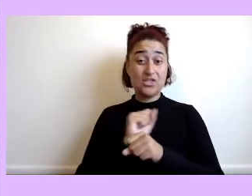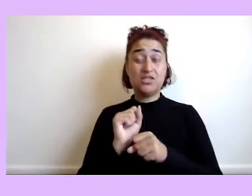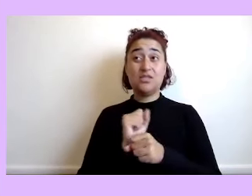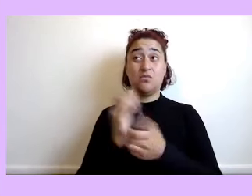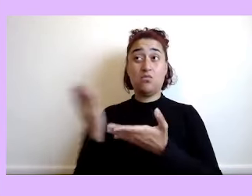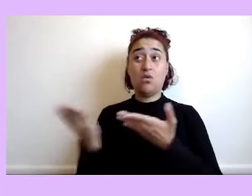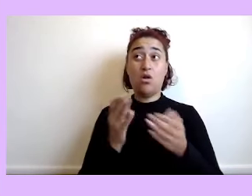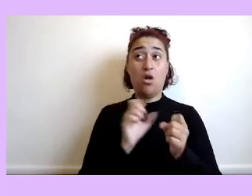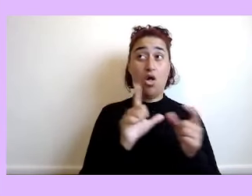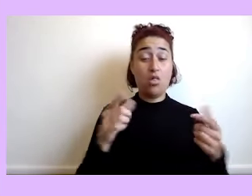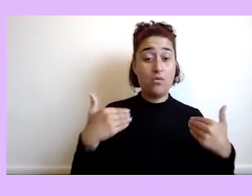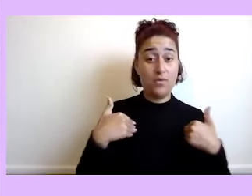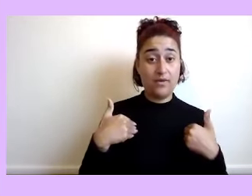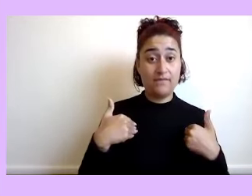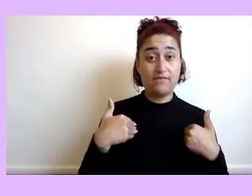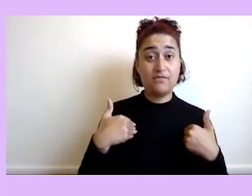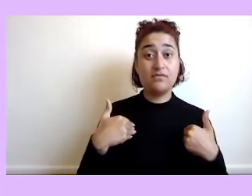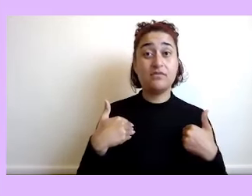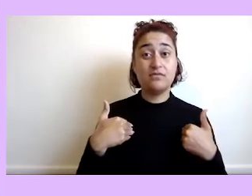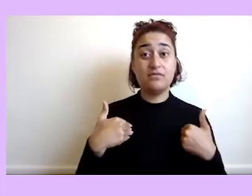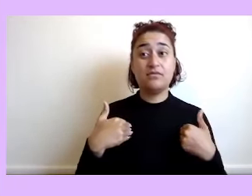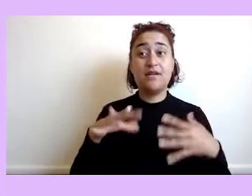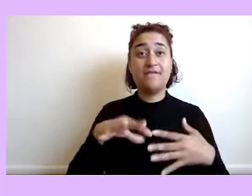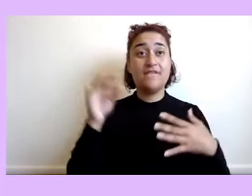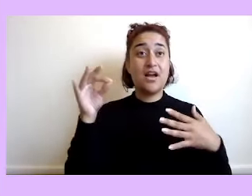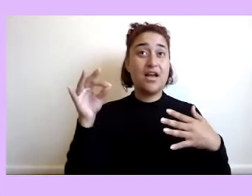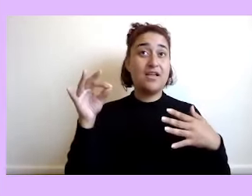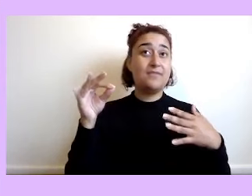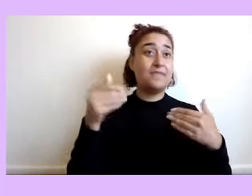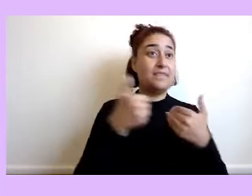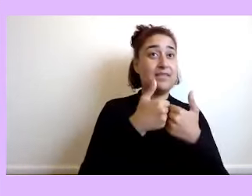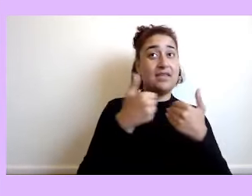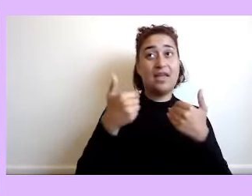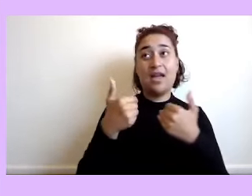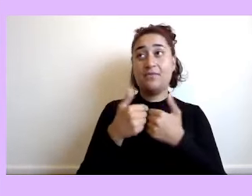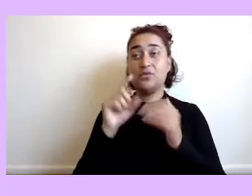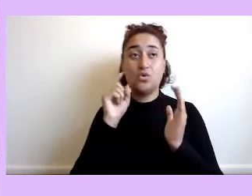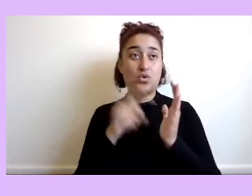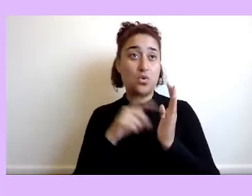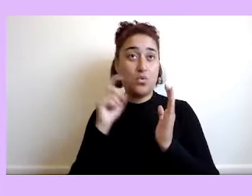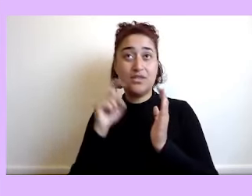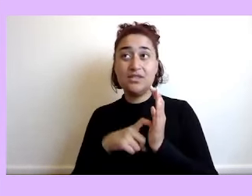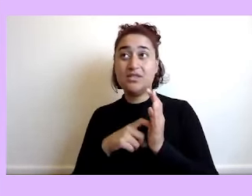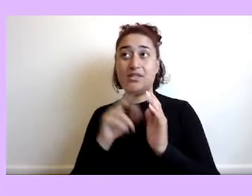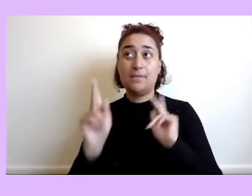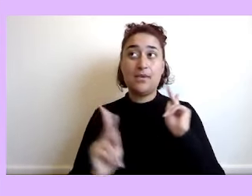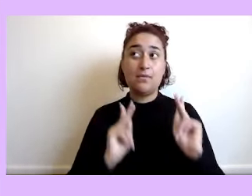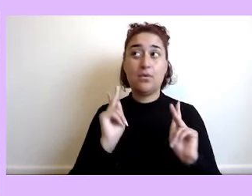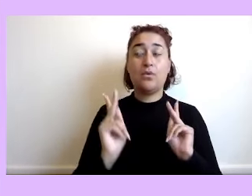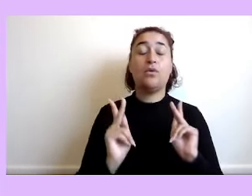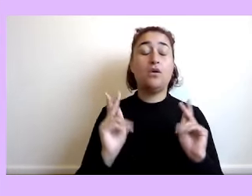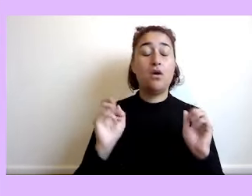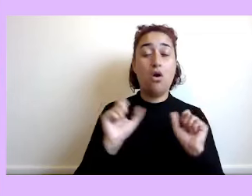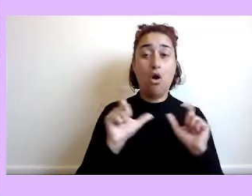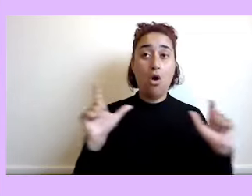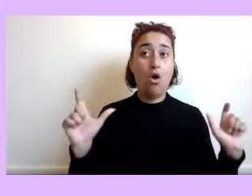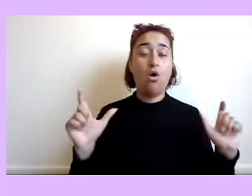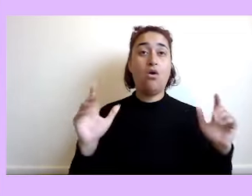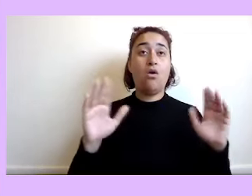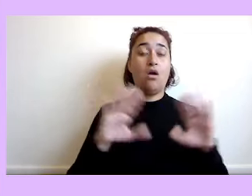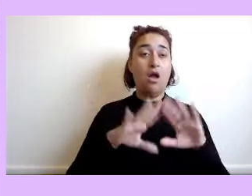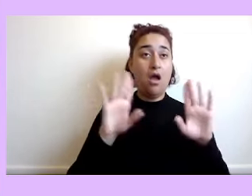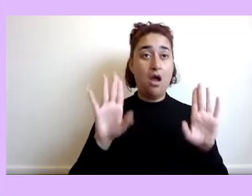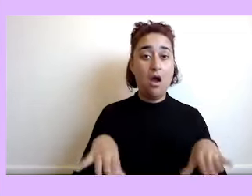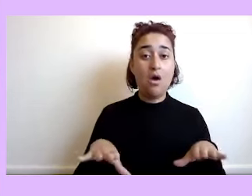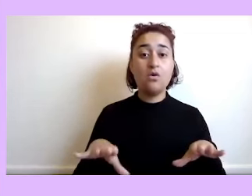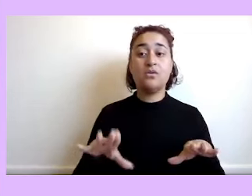of what we have, right, find the gaps and find the people that do the thing, but you have all that housed in